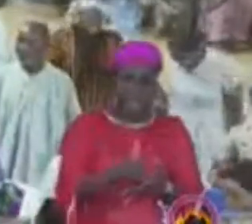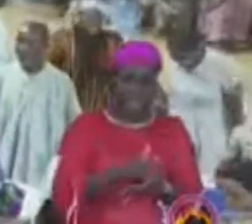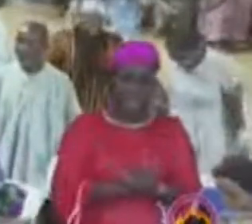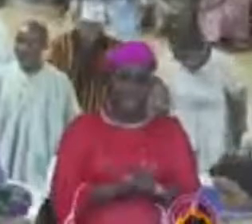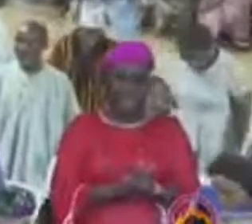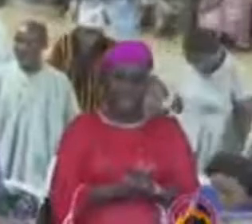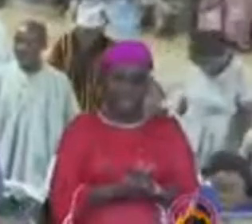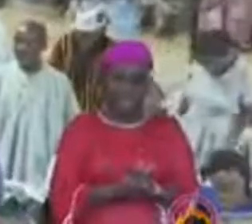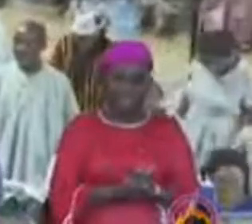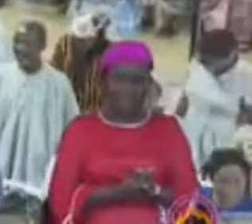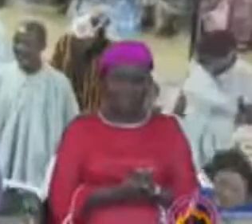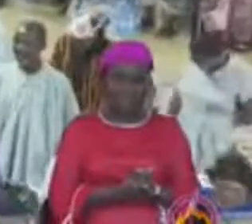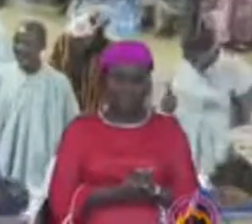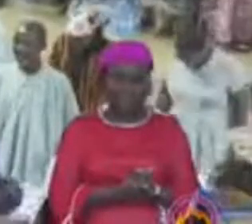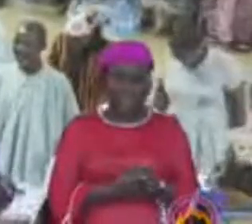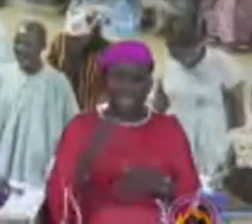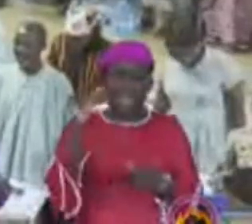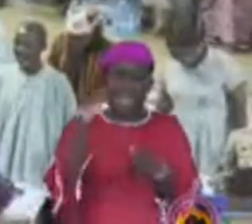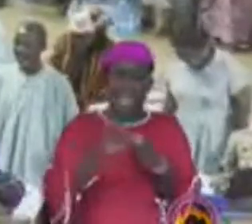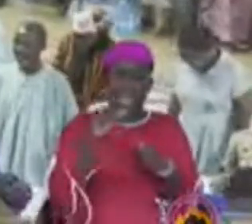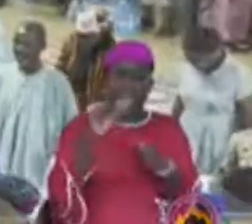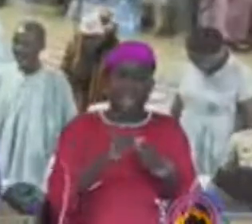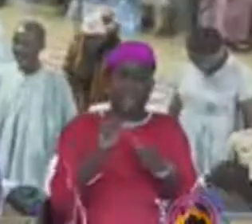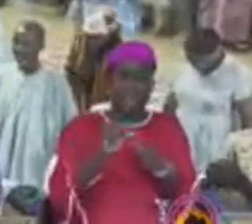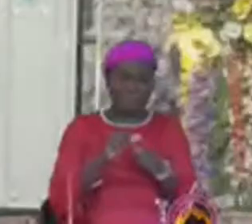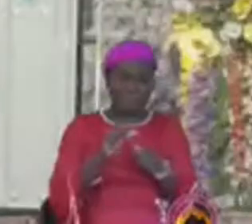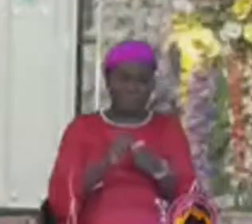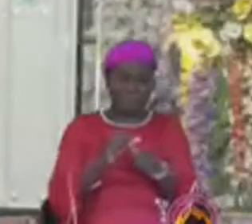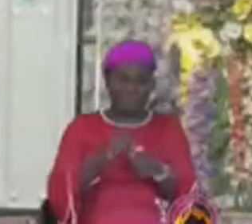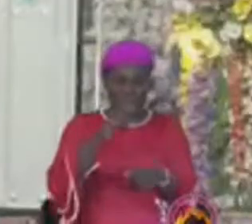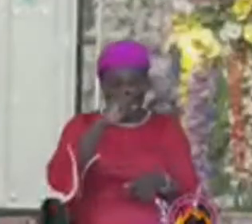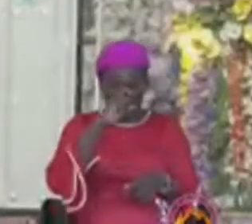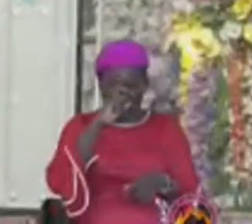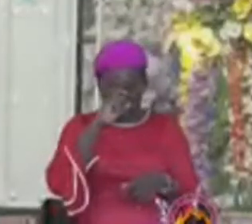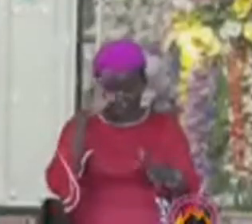Jesus. Every witchcraft-sponsored infirmity